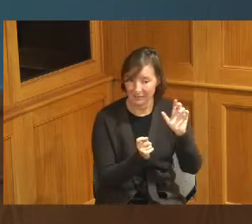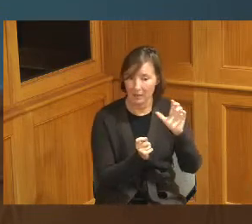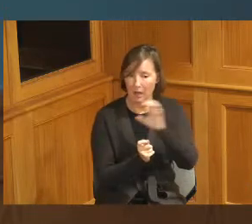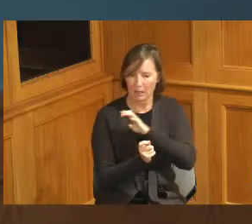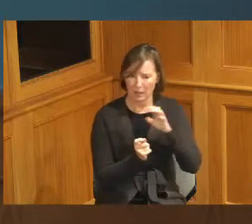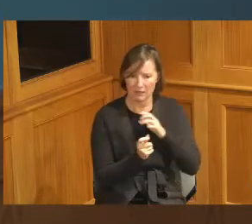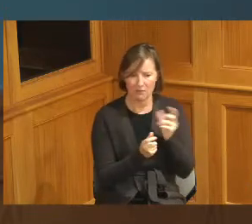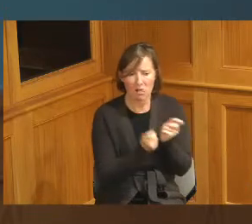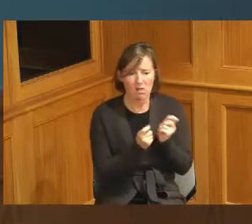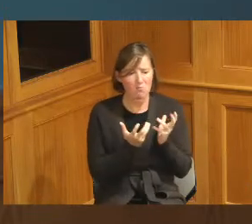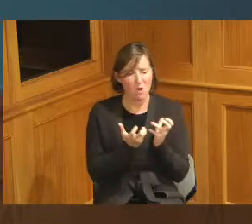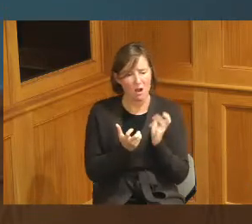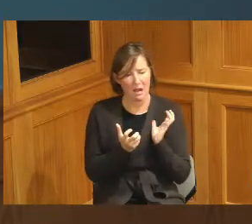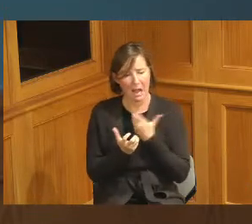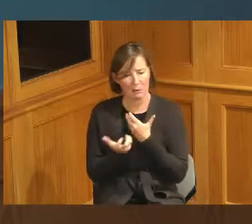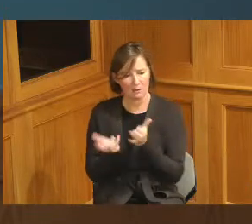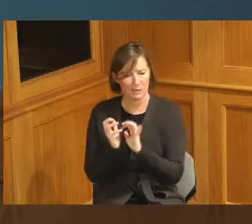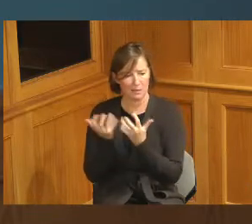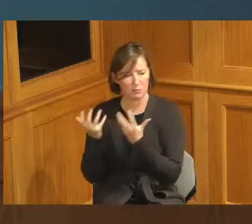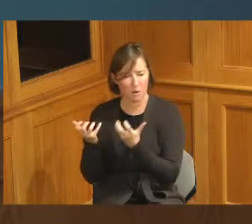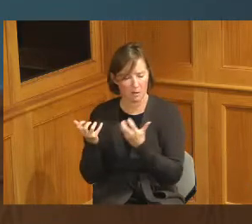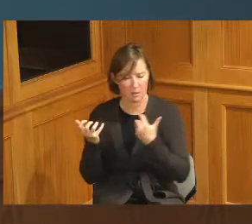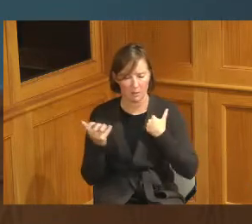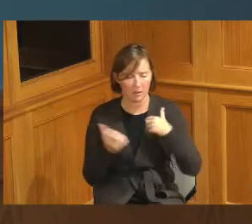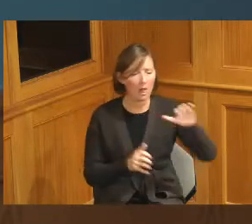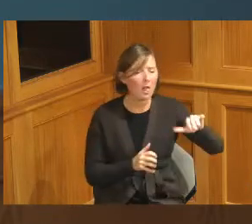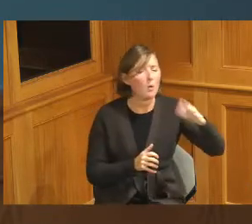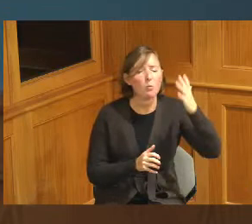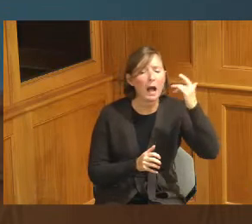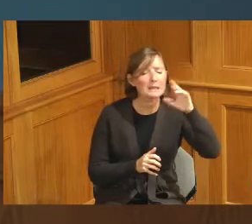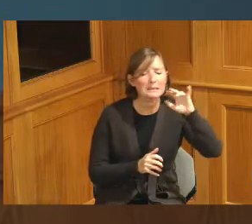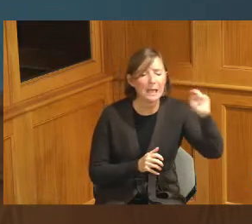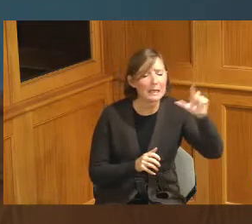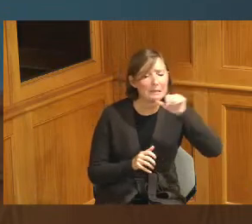Cleveland's trying to get it in their stadium, and they want to know why we ain't getting it down